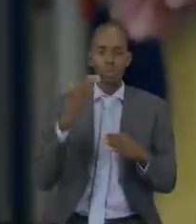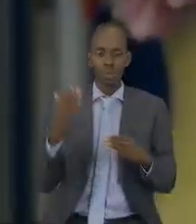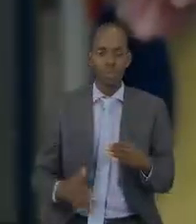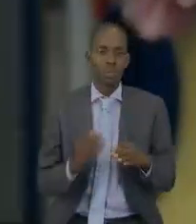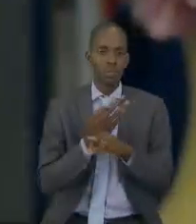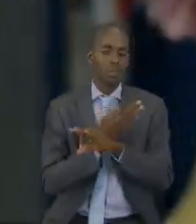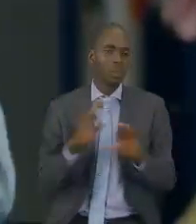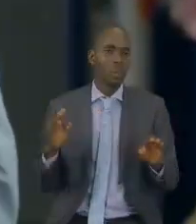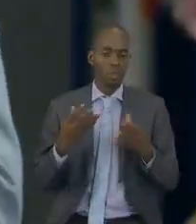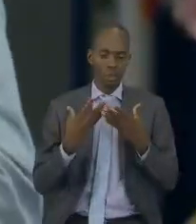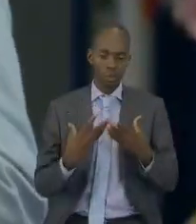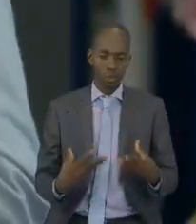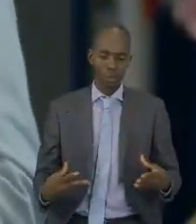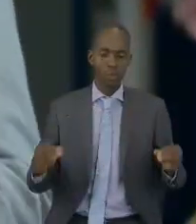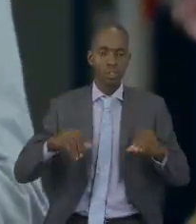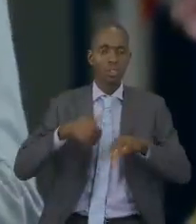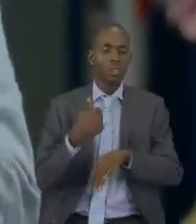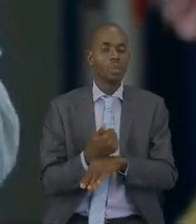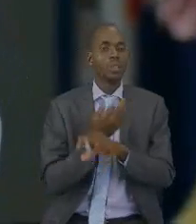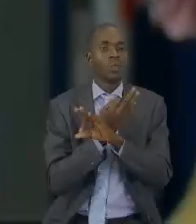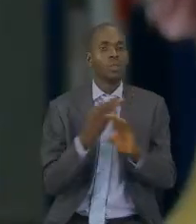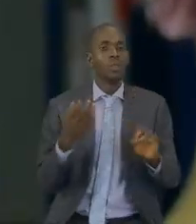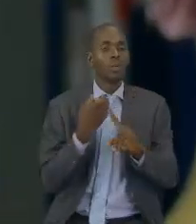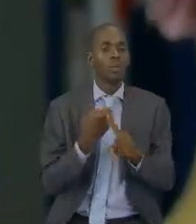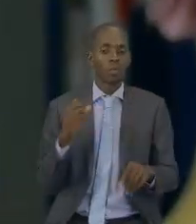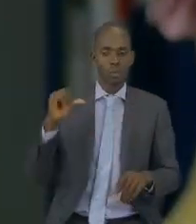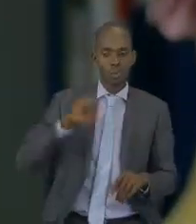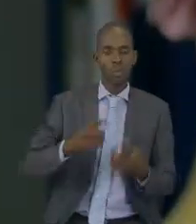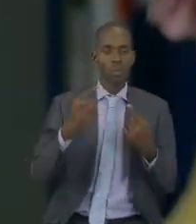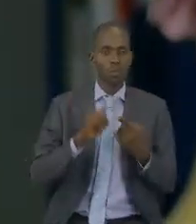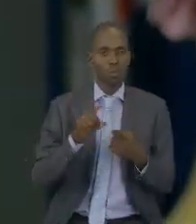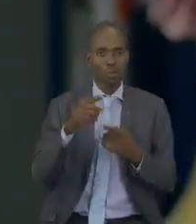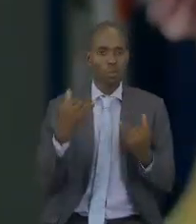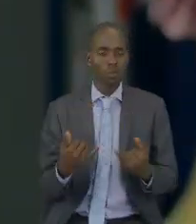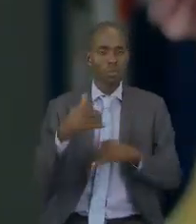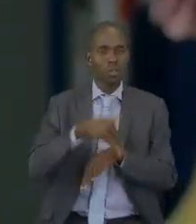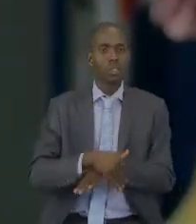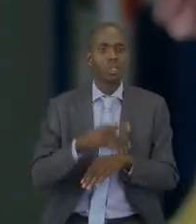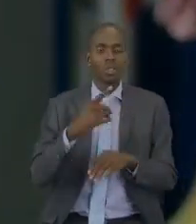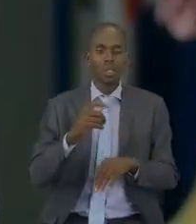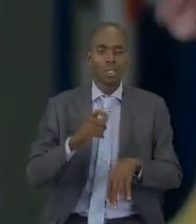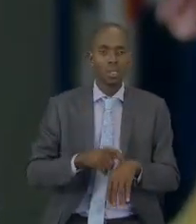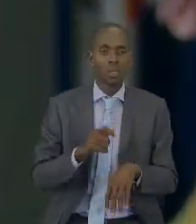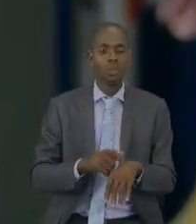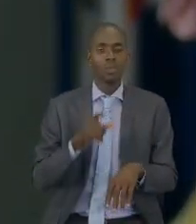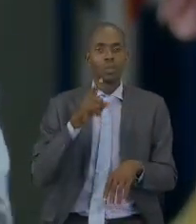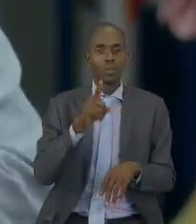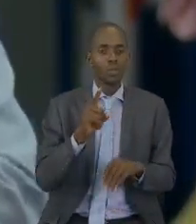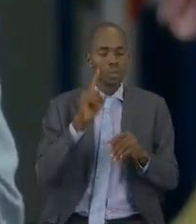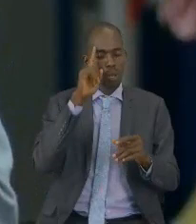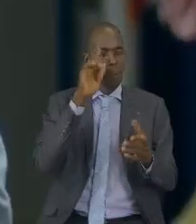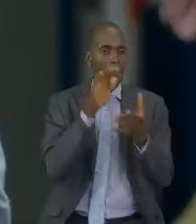sexual freedom from condemnation comes to you tonight the moment you